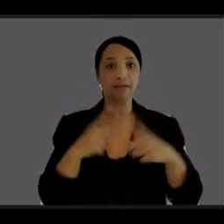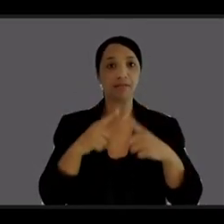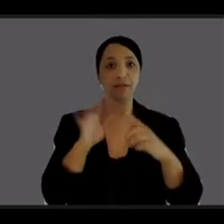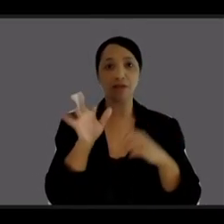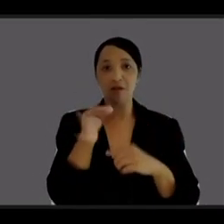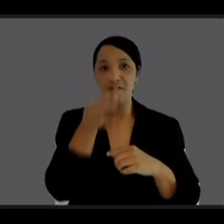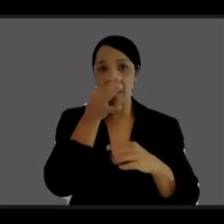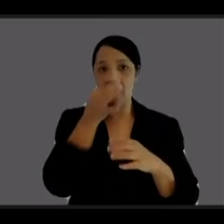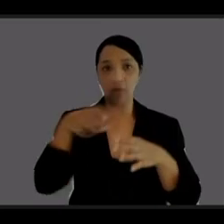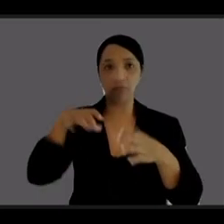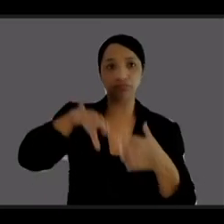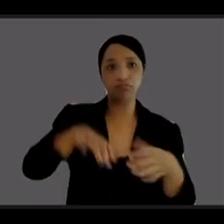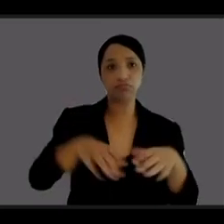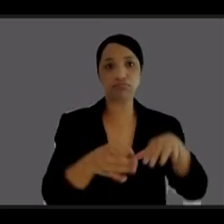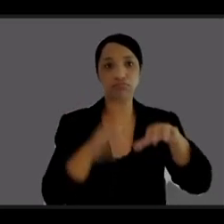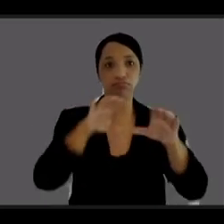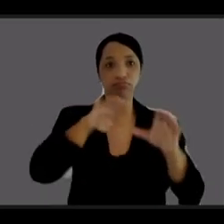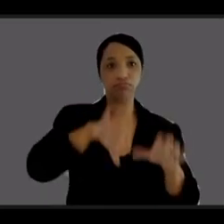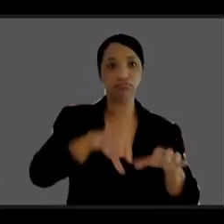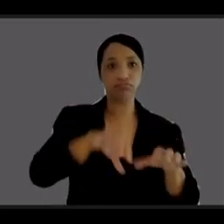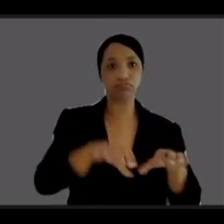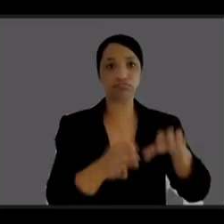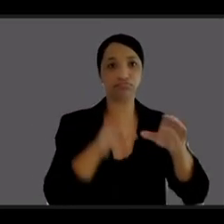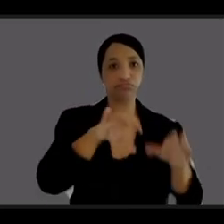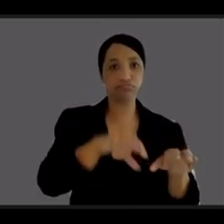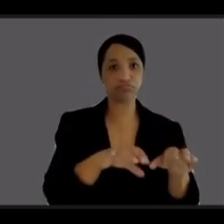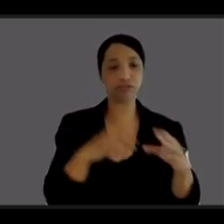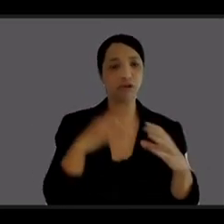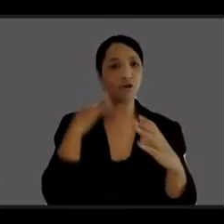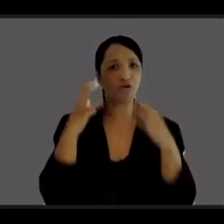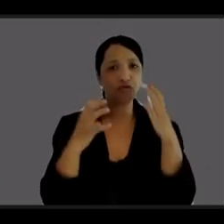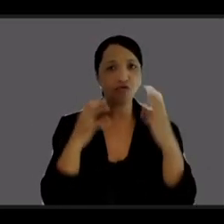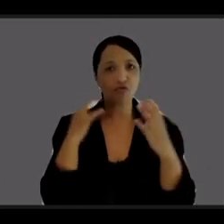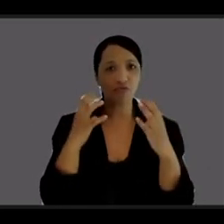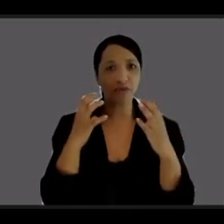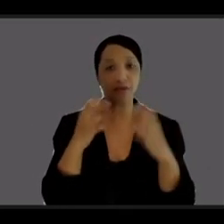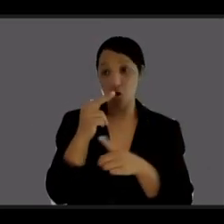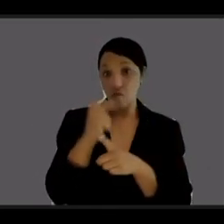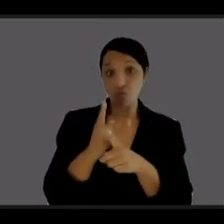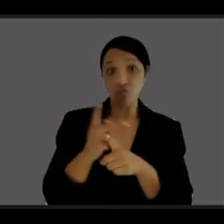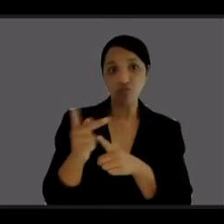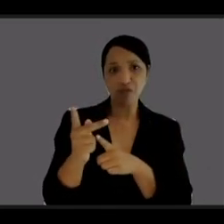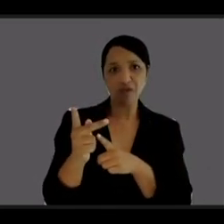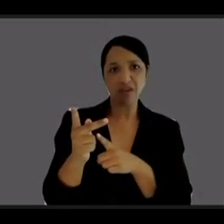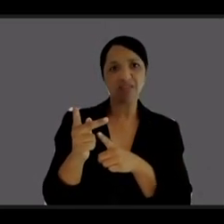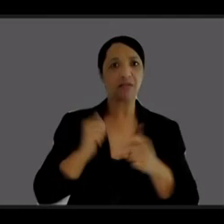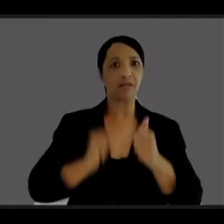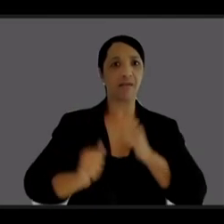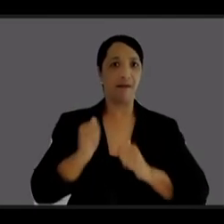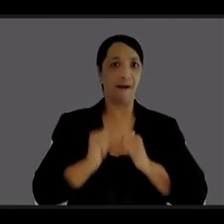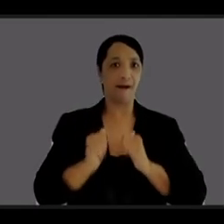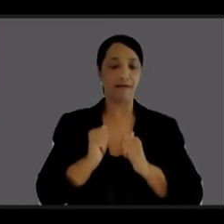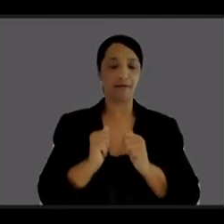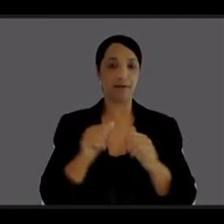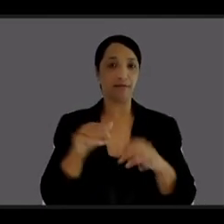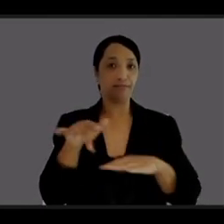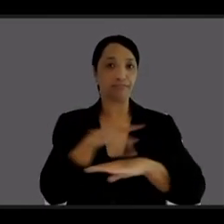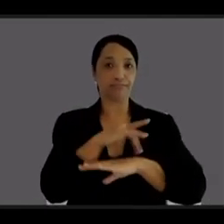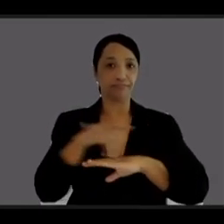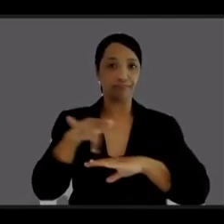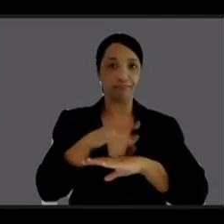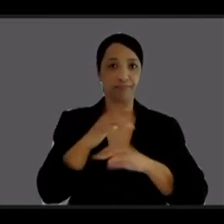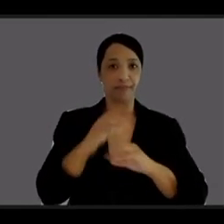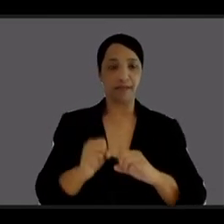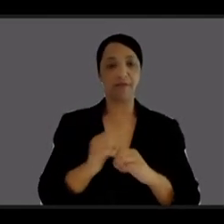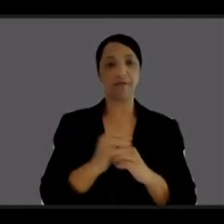as the madness was performed by professional Kabuki actor. Creating a digital Kabuki performance